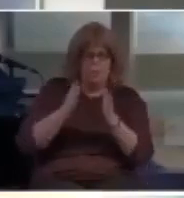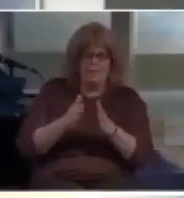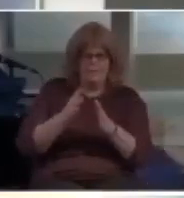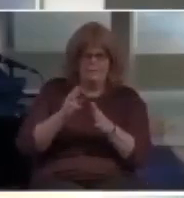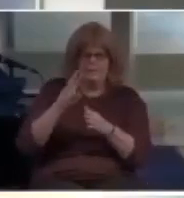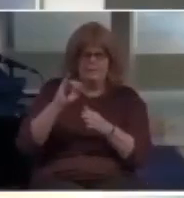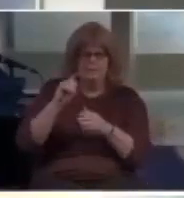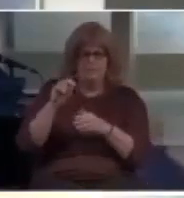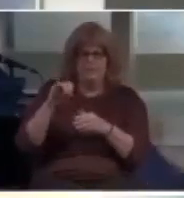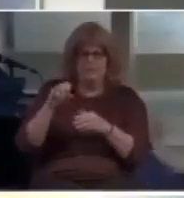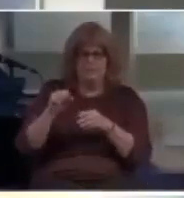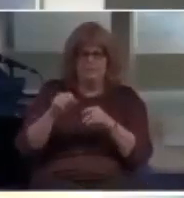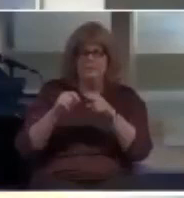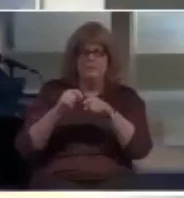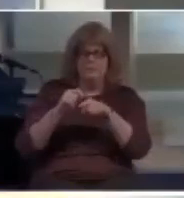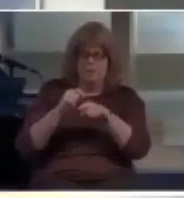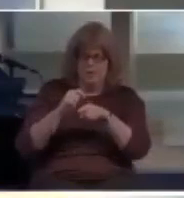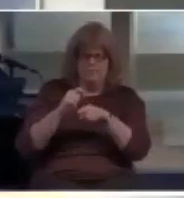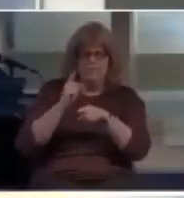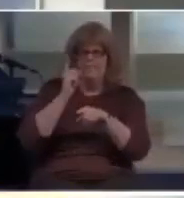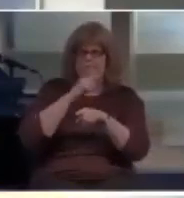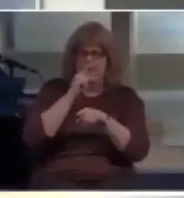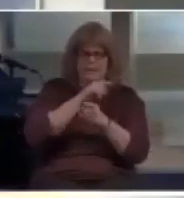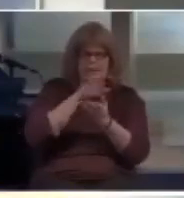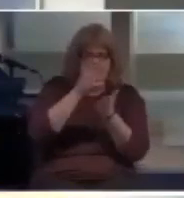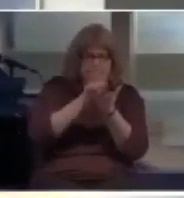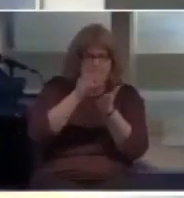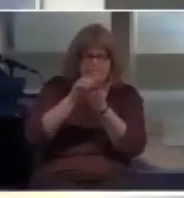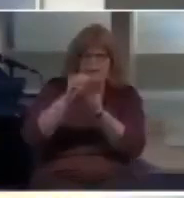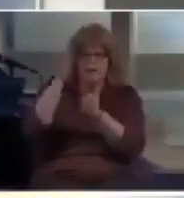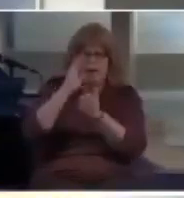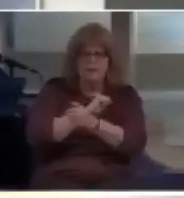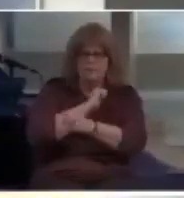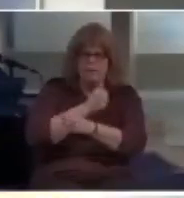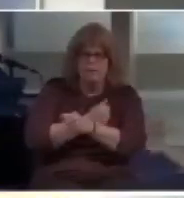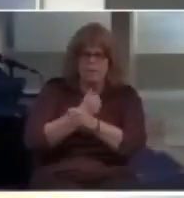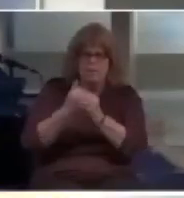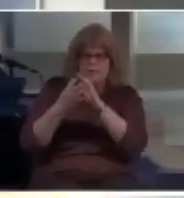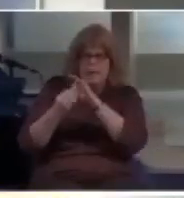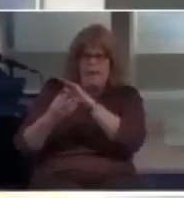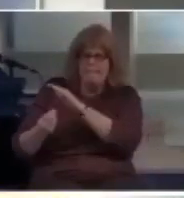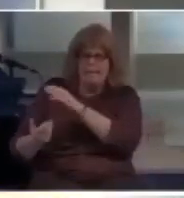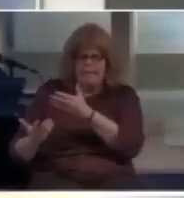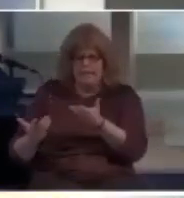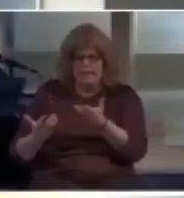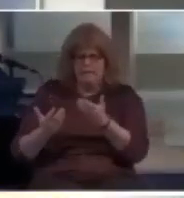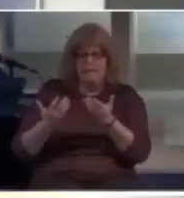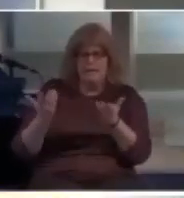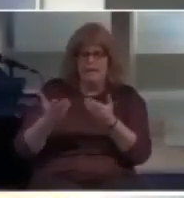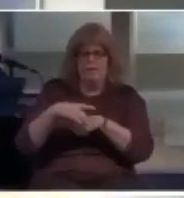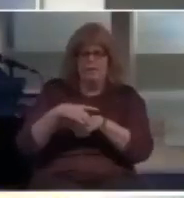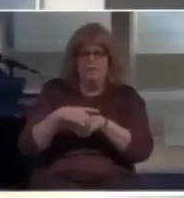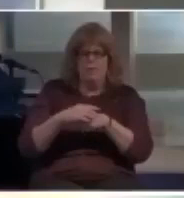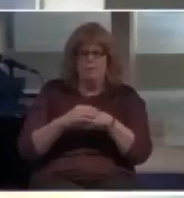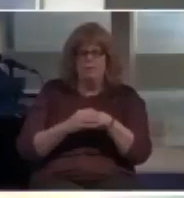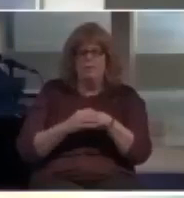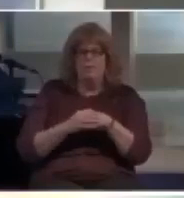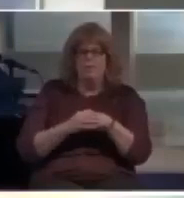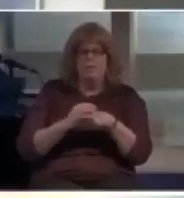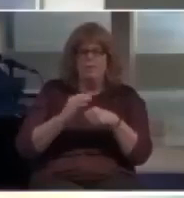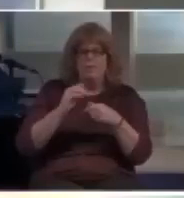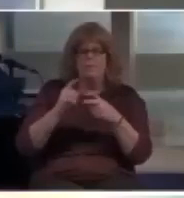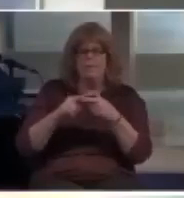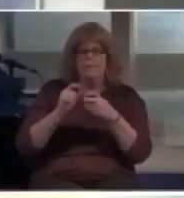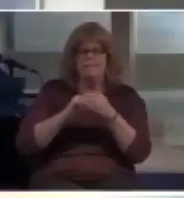a fake. Do you see he is emulating God's authority here on earth? And then it goes